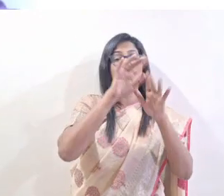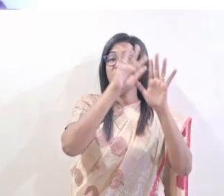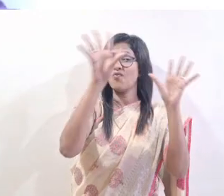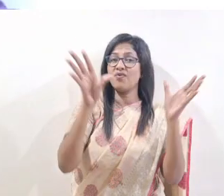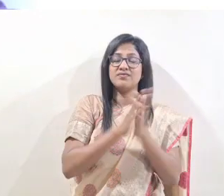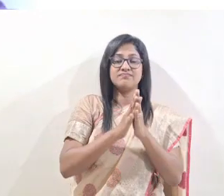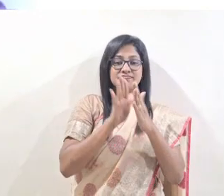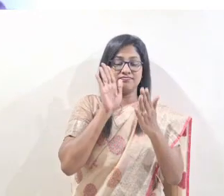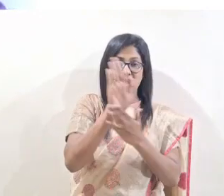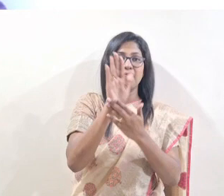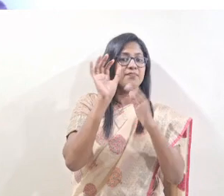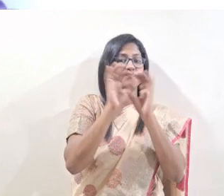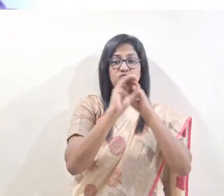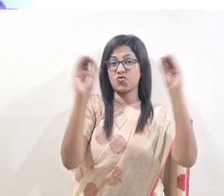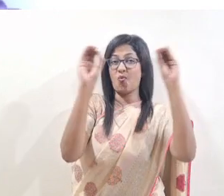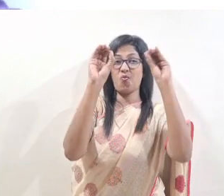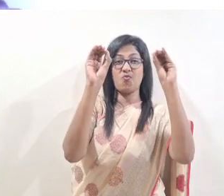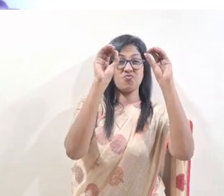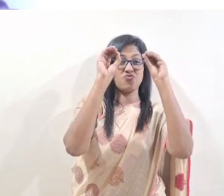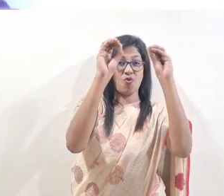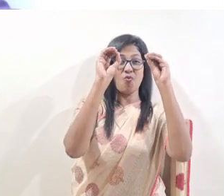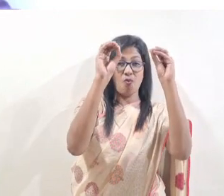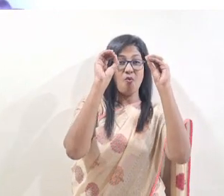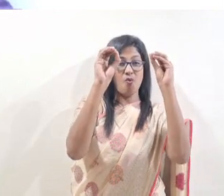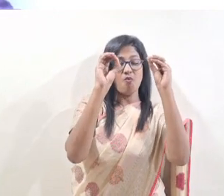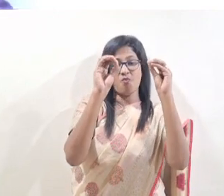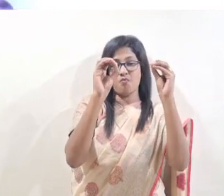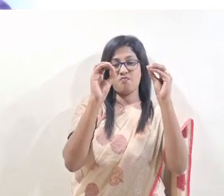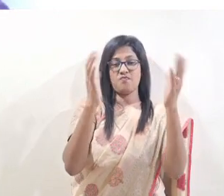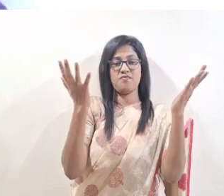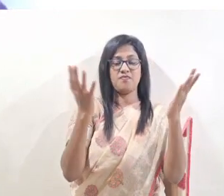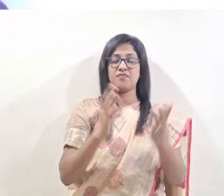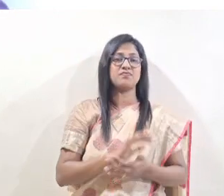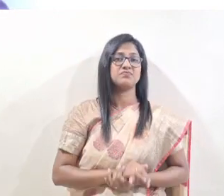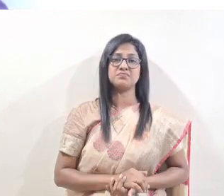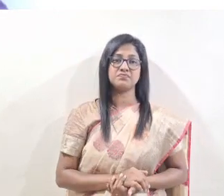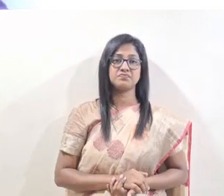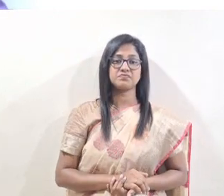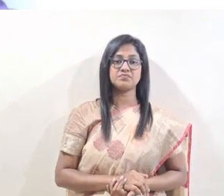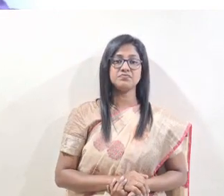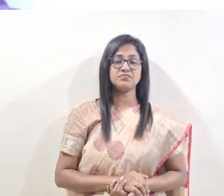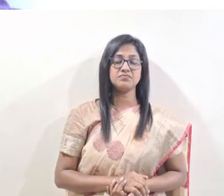jerk. No. NO.